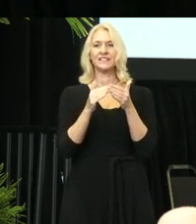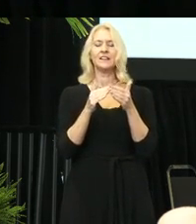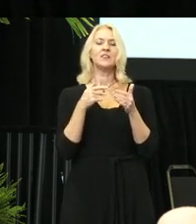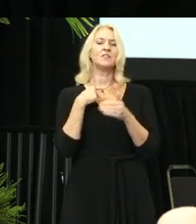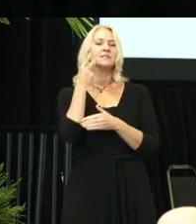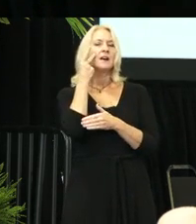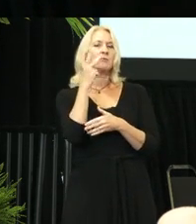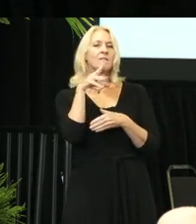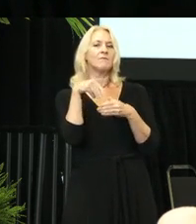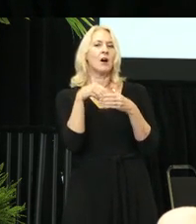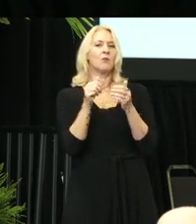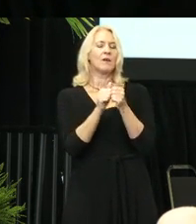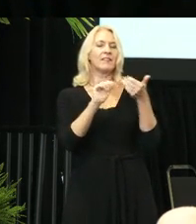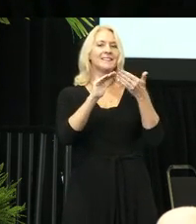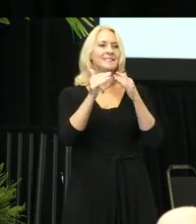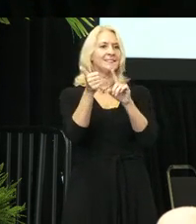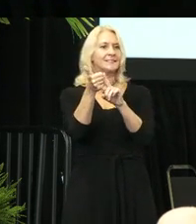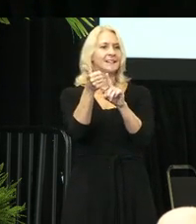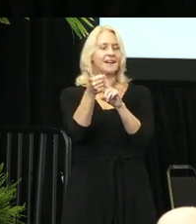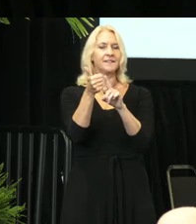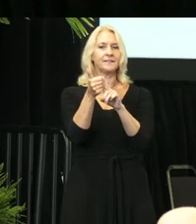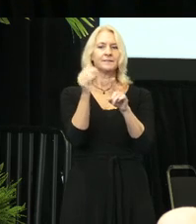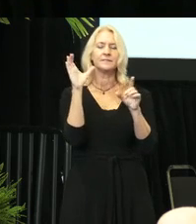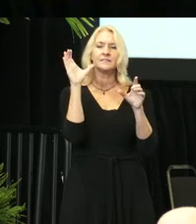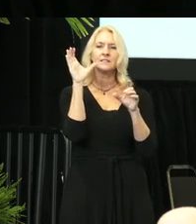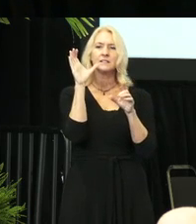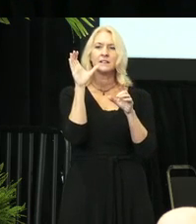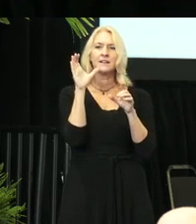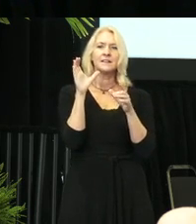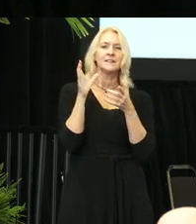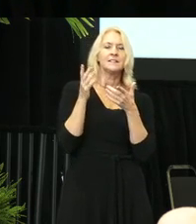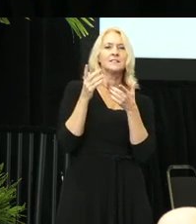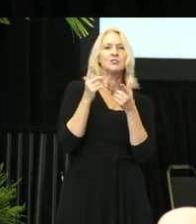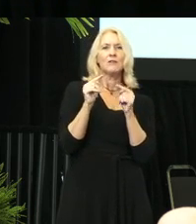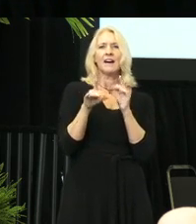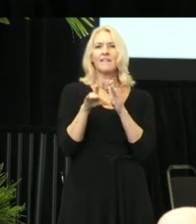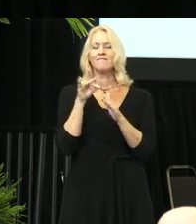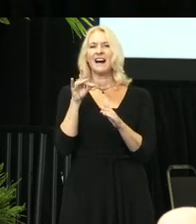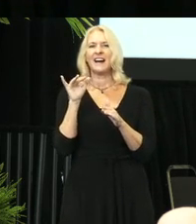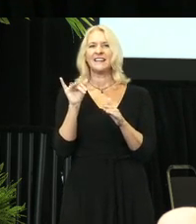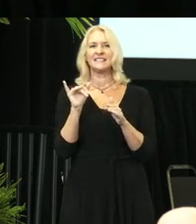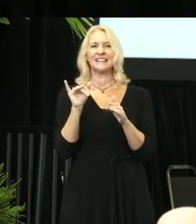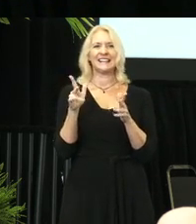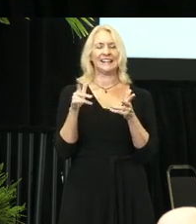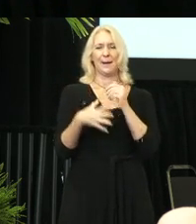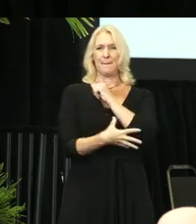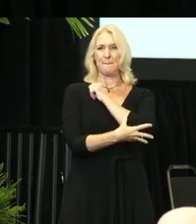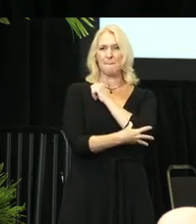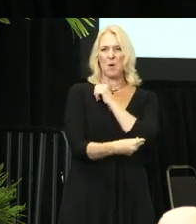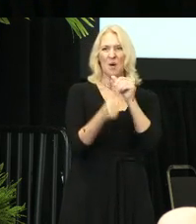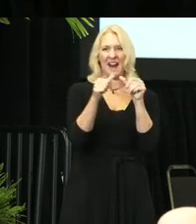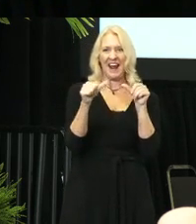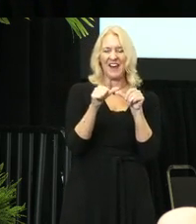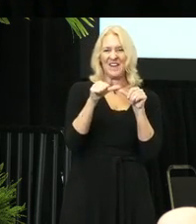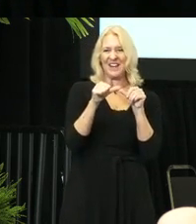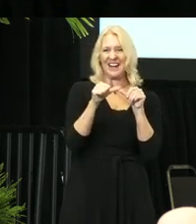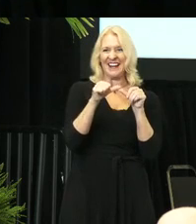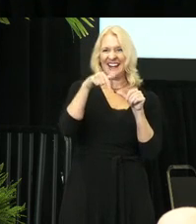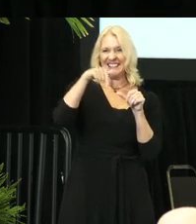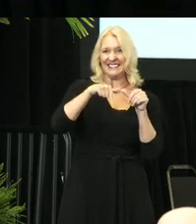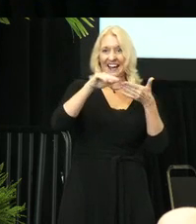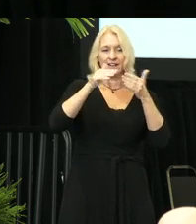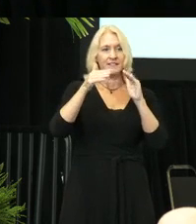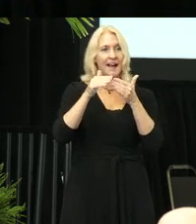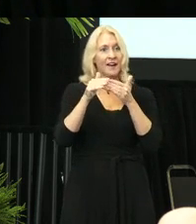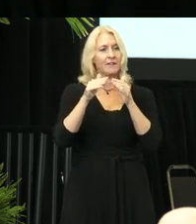leaders to look for a piece of blighted urban core that FSCJ may take and